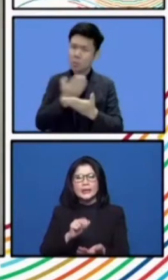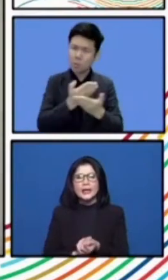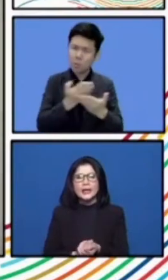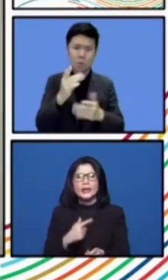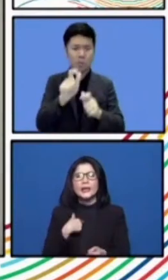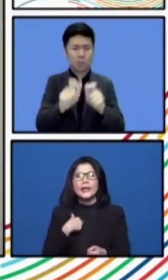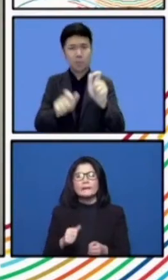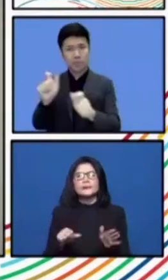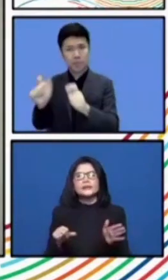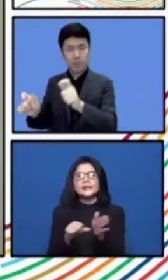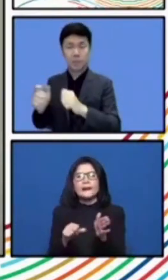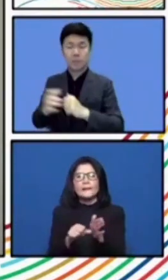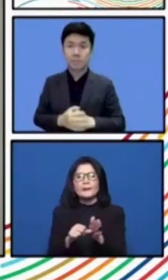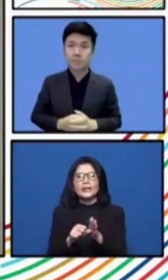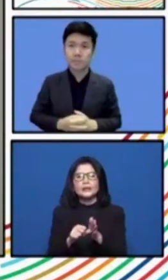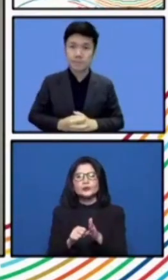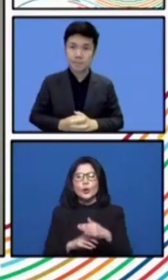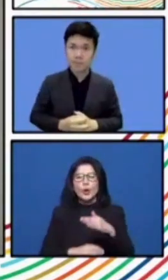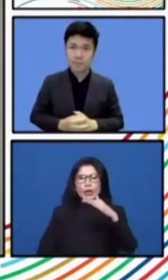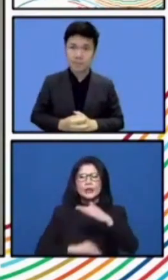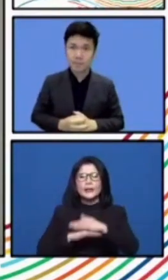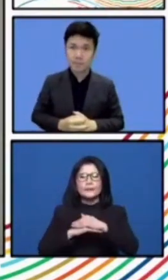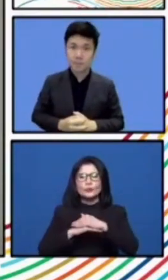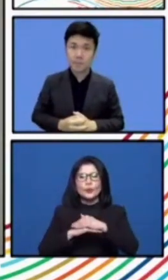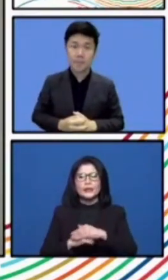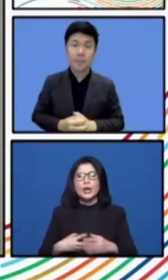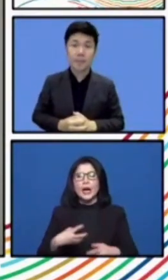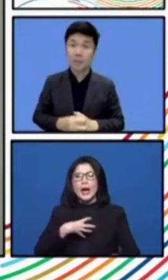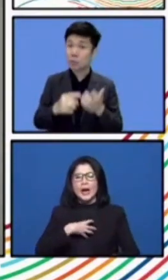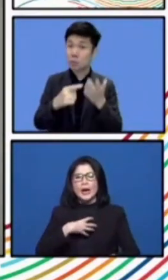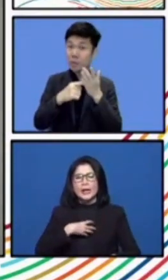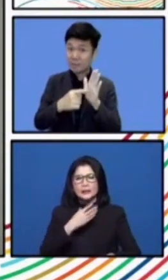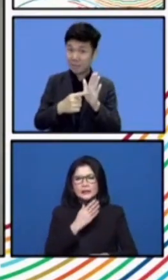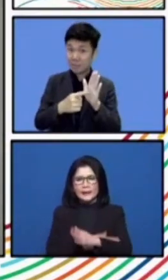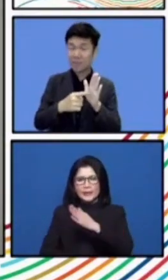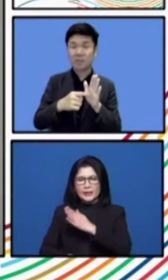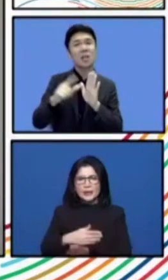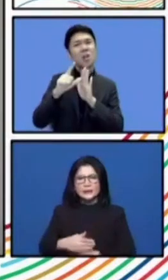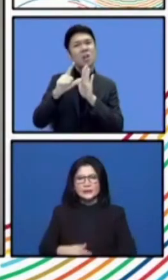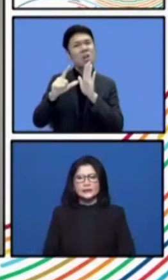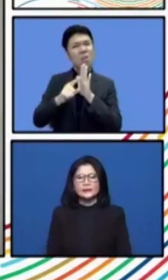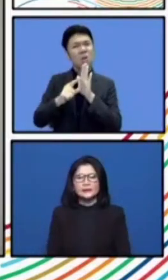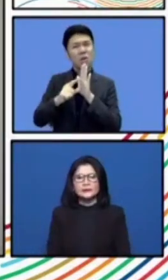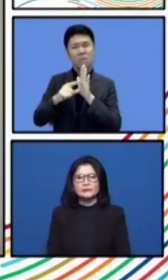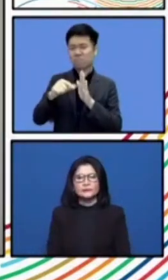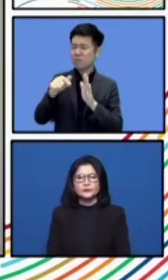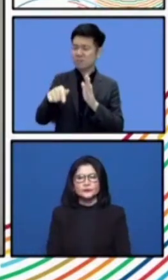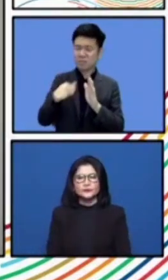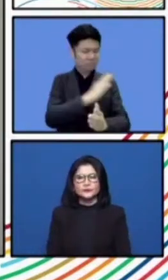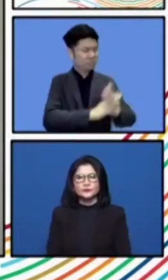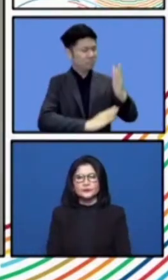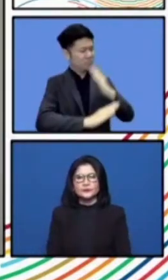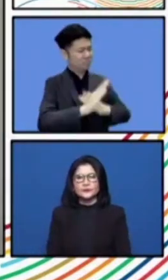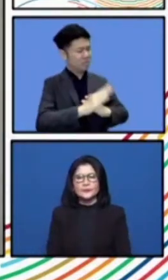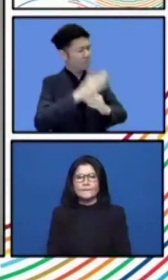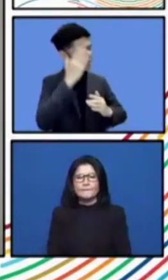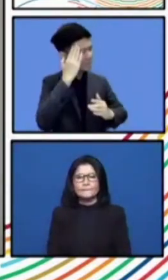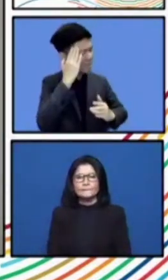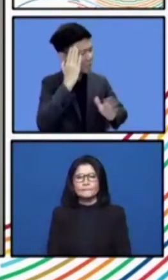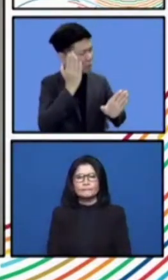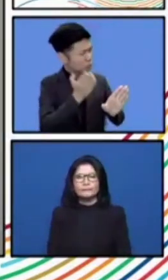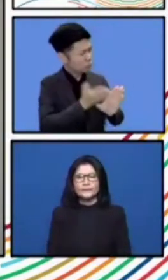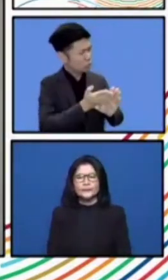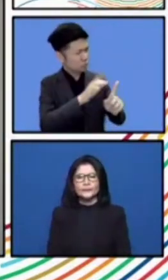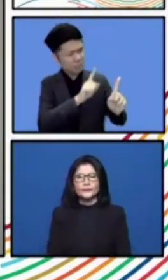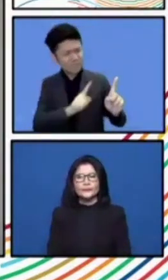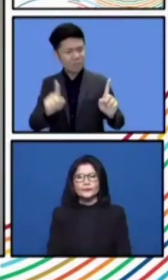have talked particularly around you know repeal of guardianship laws forced interventions for persons with psychosocial disabilities or